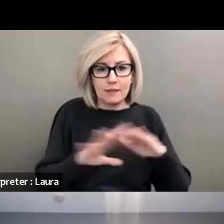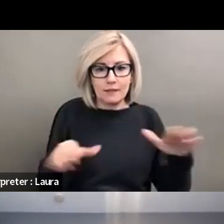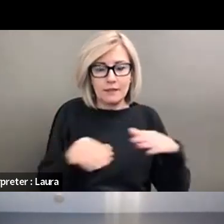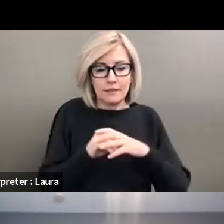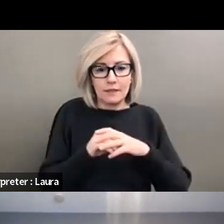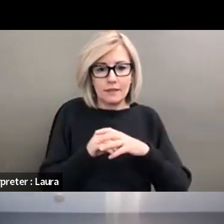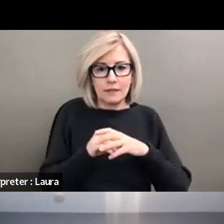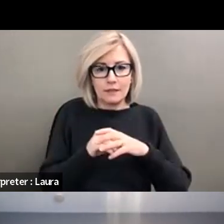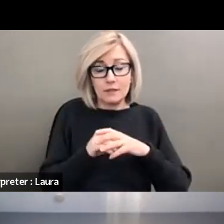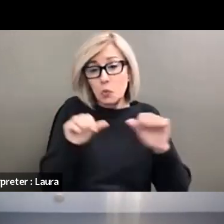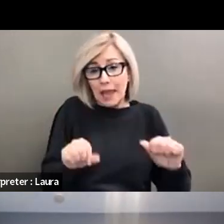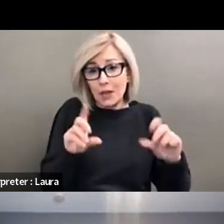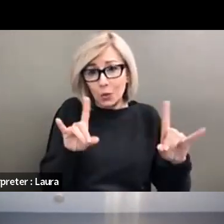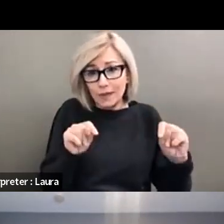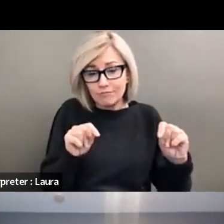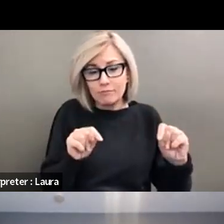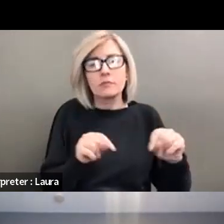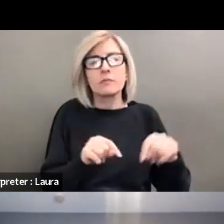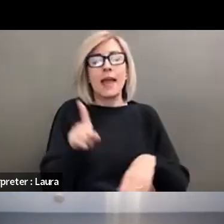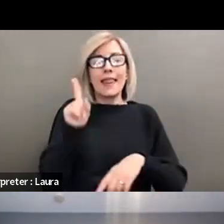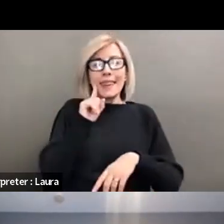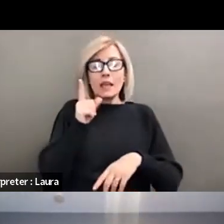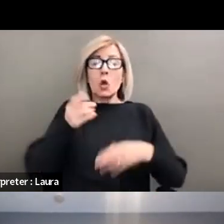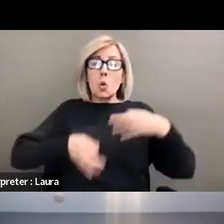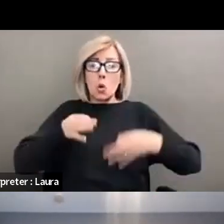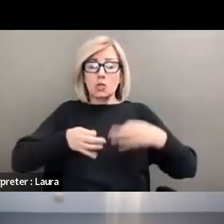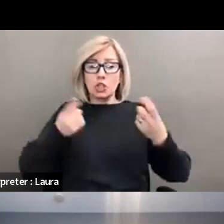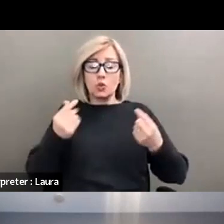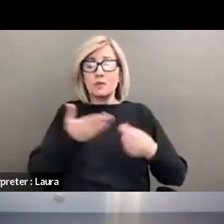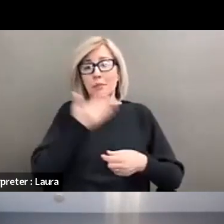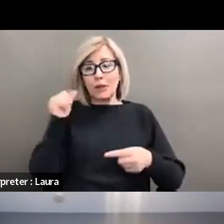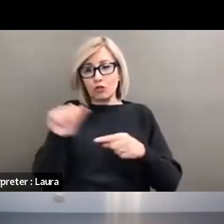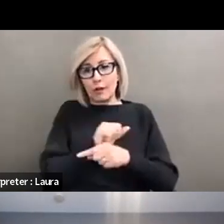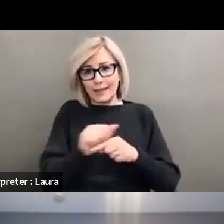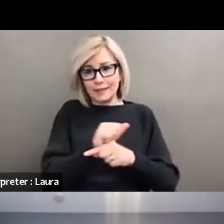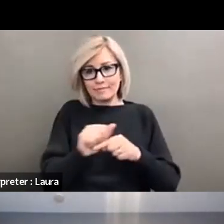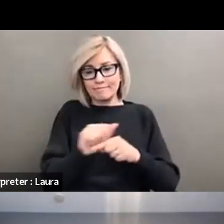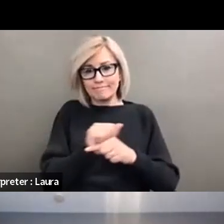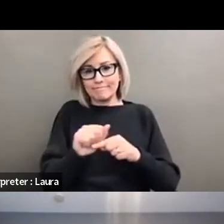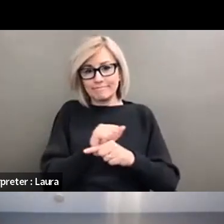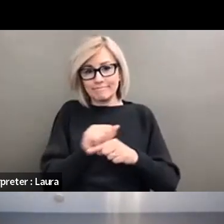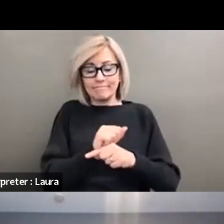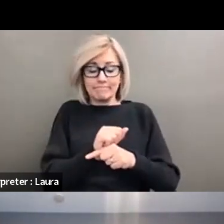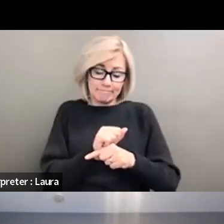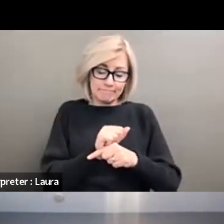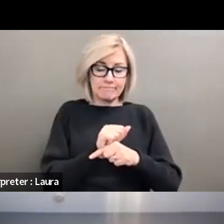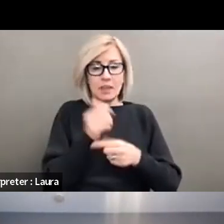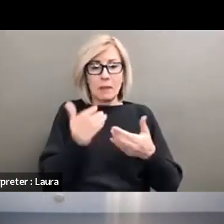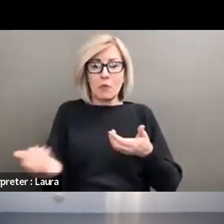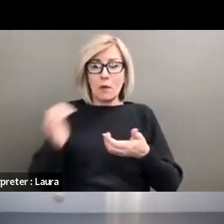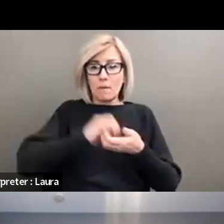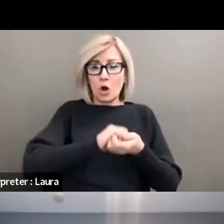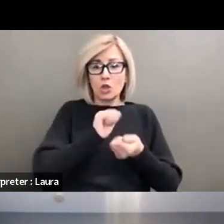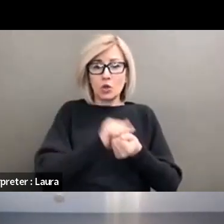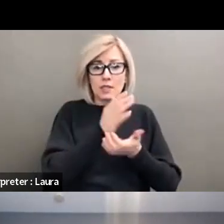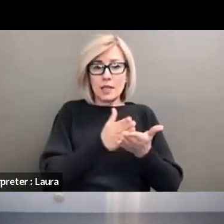it is doable. What I think the courts could do is better training. And I think, maybe if we partner with some